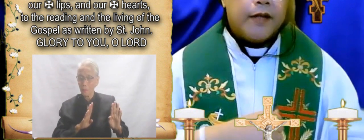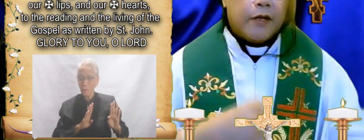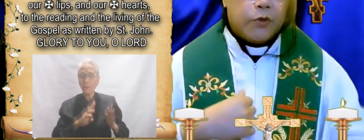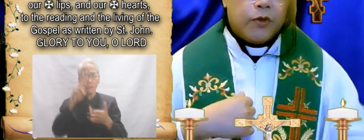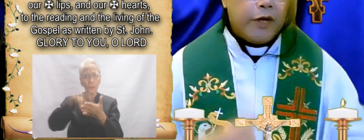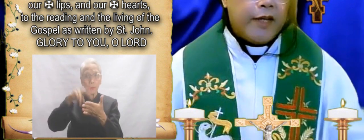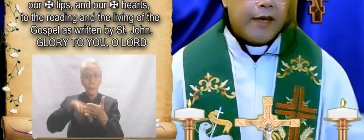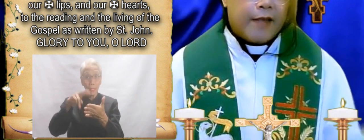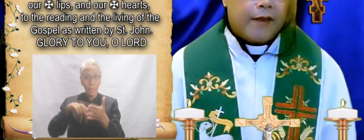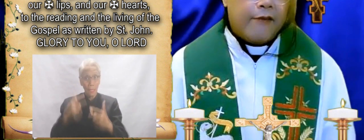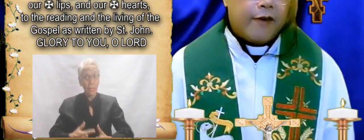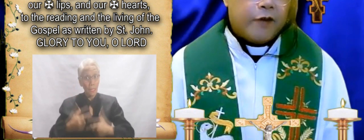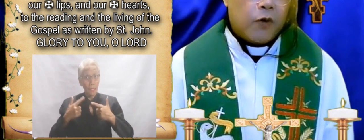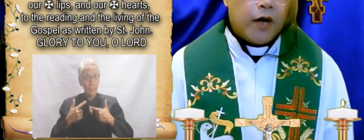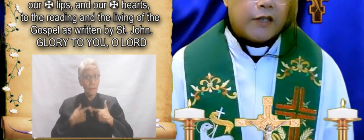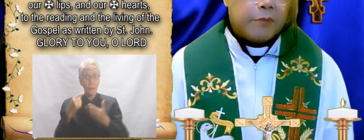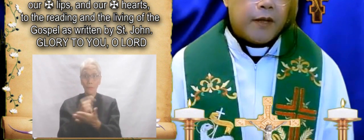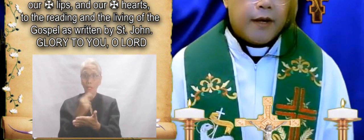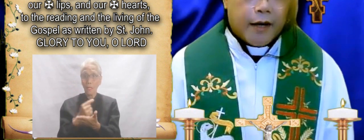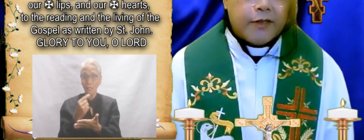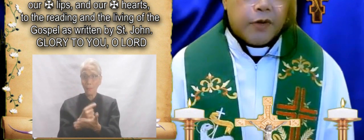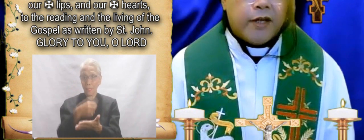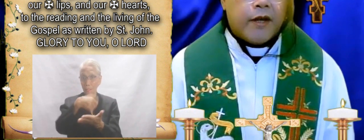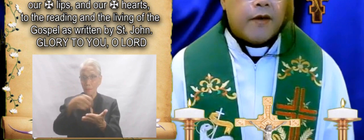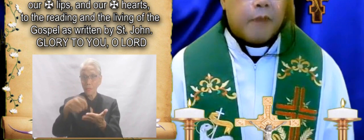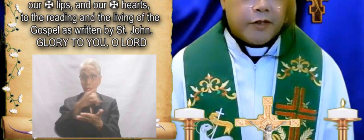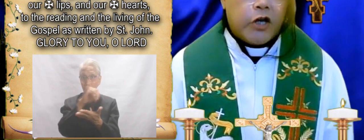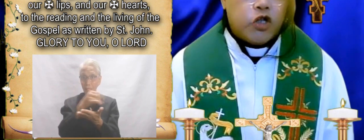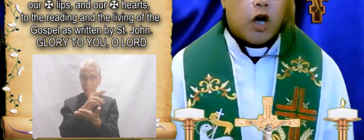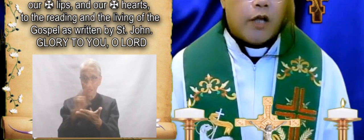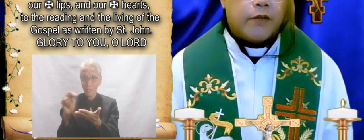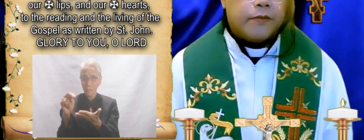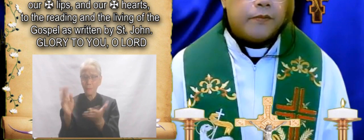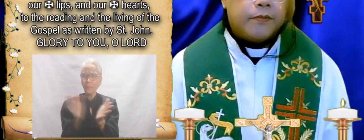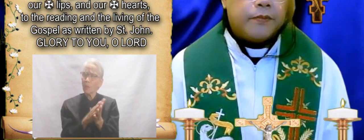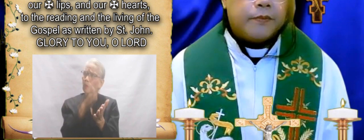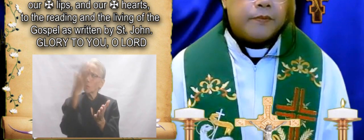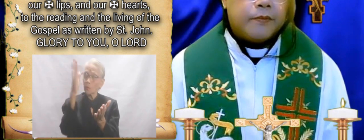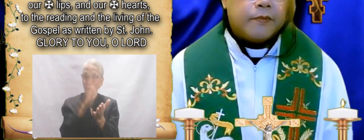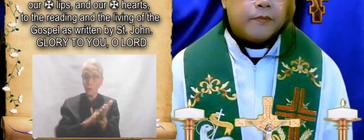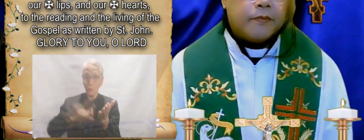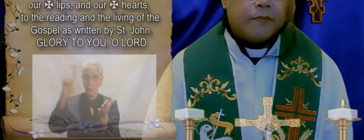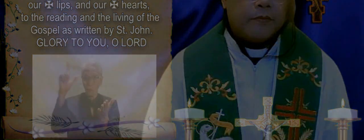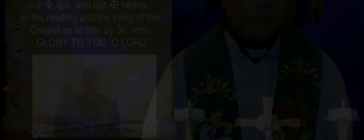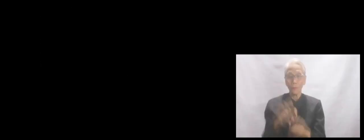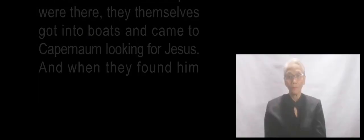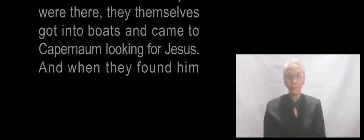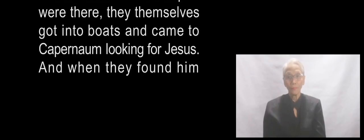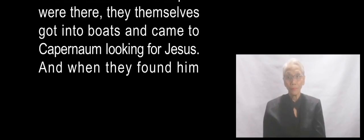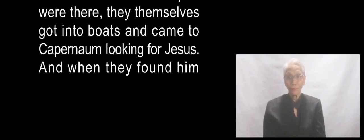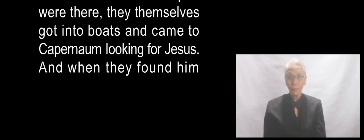hearts to the reading and the living of the Holy Gospel, as written by Saint John. Glory to you, O Lord.